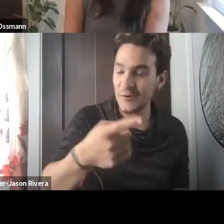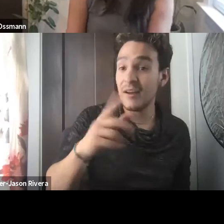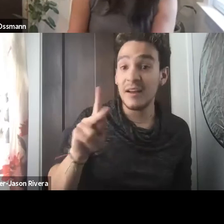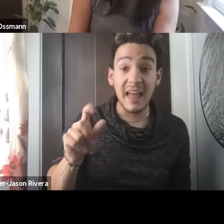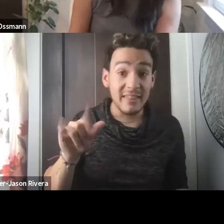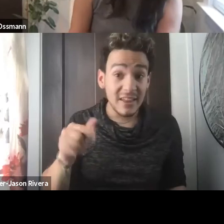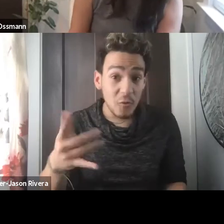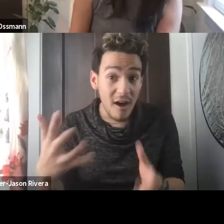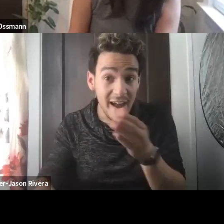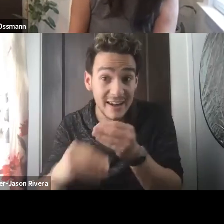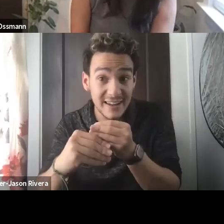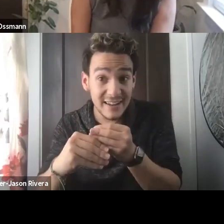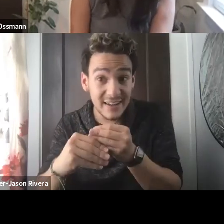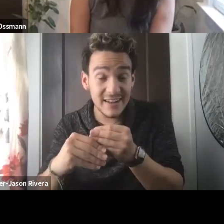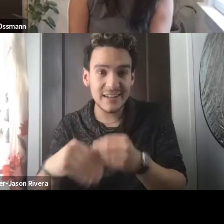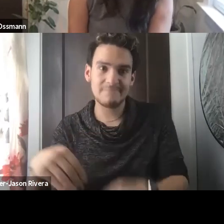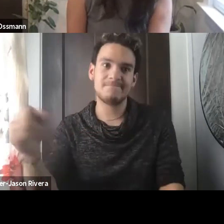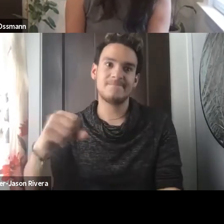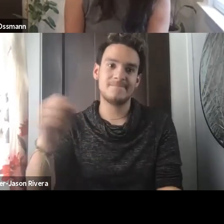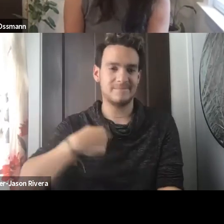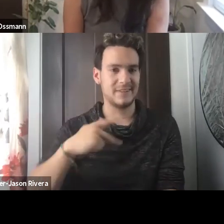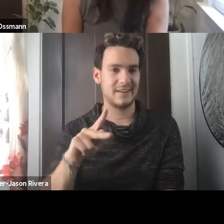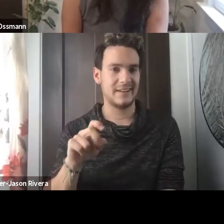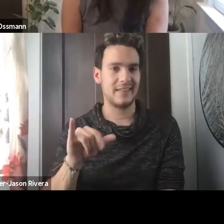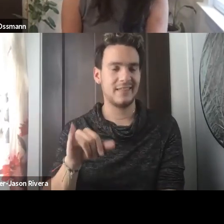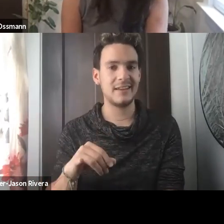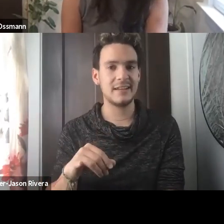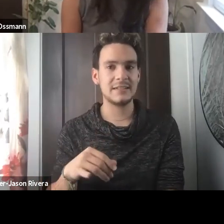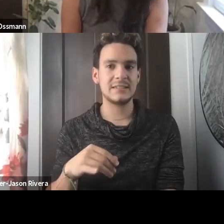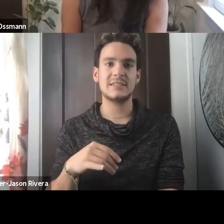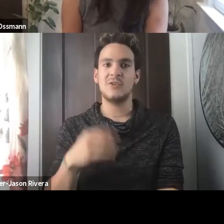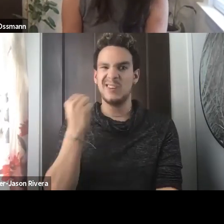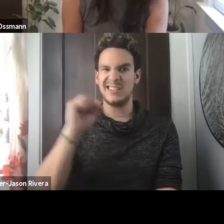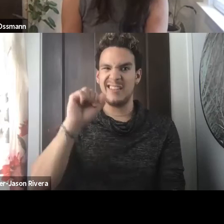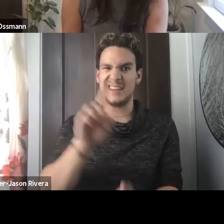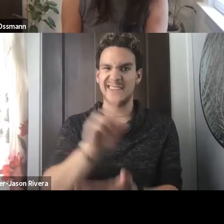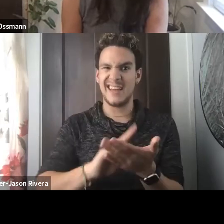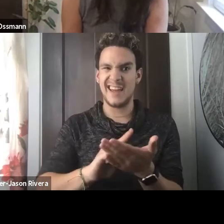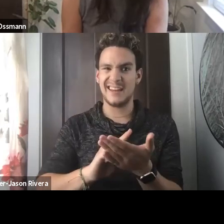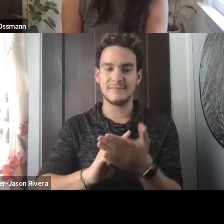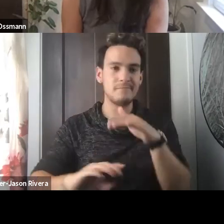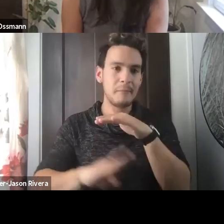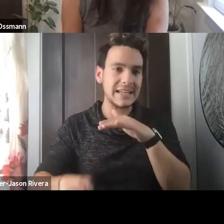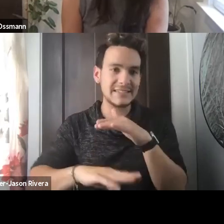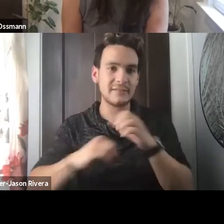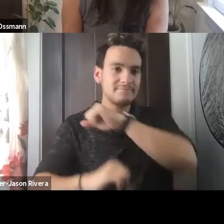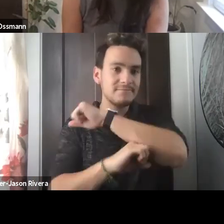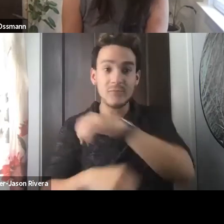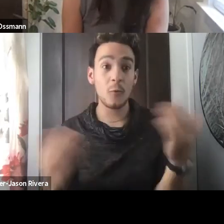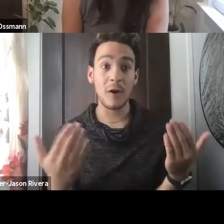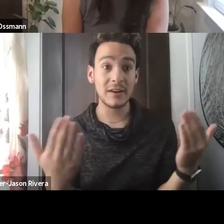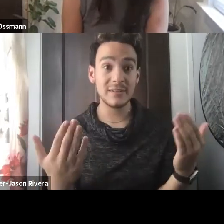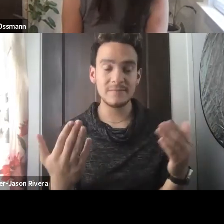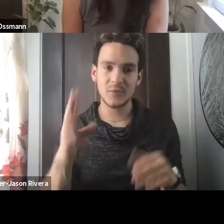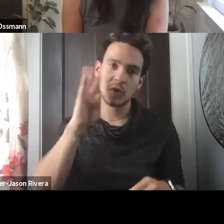to add? Yeah, I mean, the basis of resilient design is, as Michelle said,